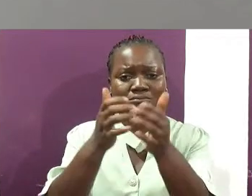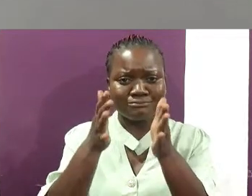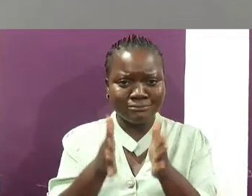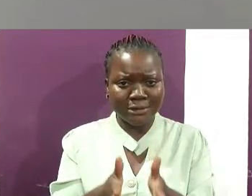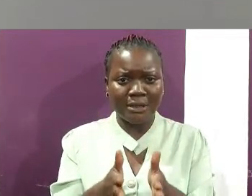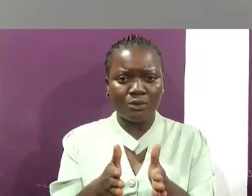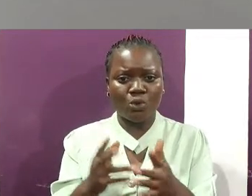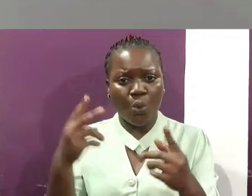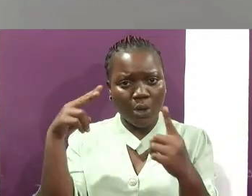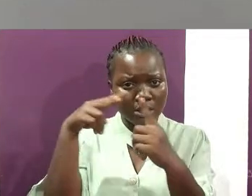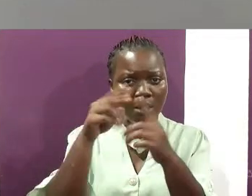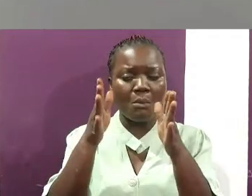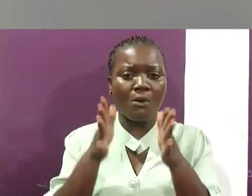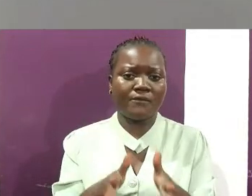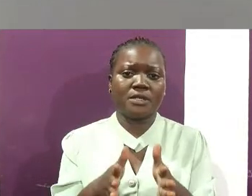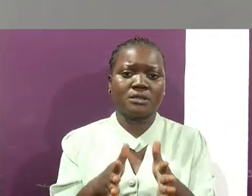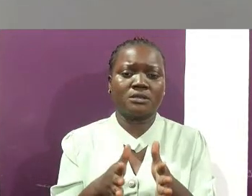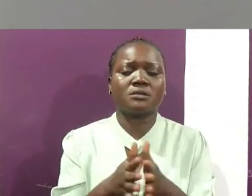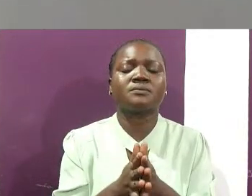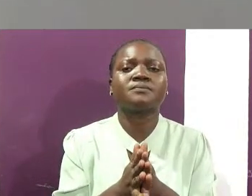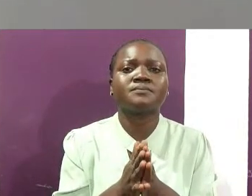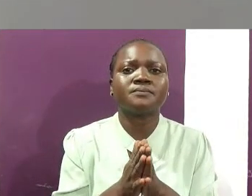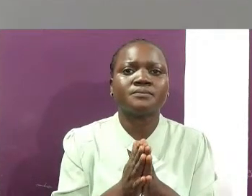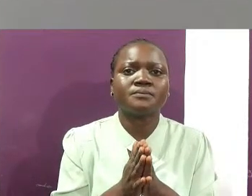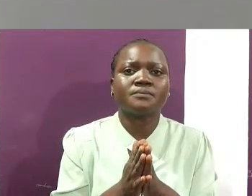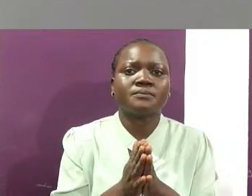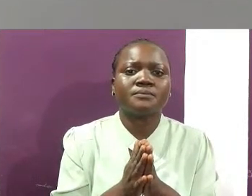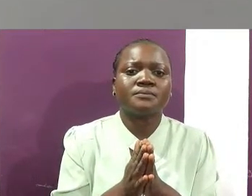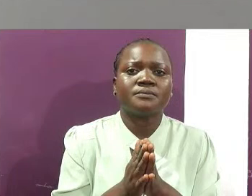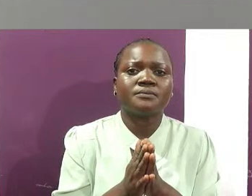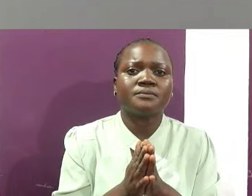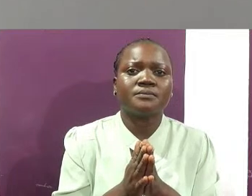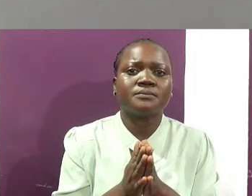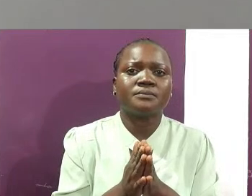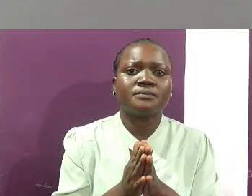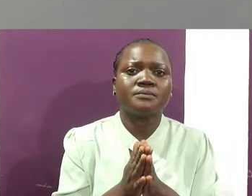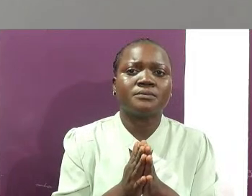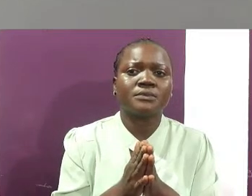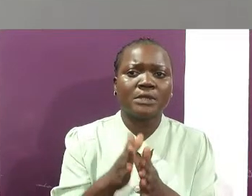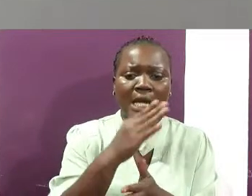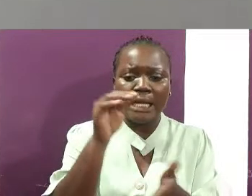But then we find, secondly, that they had one compassion.